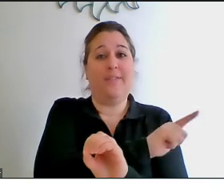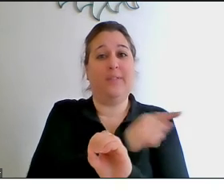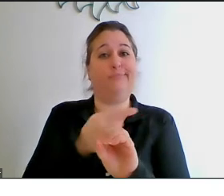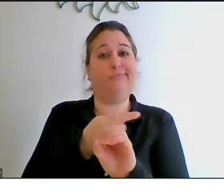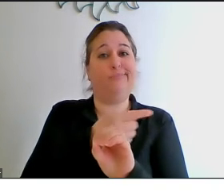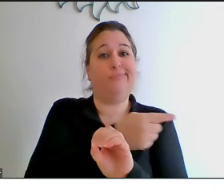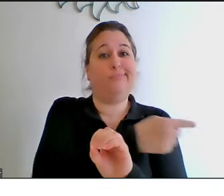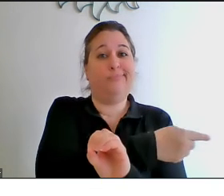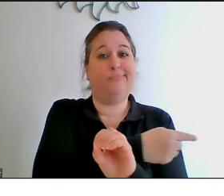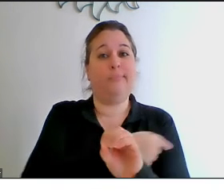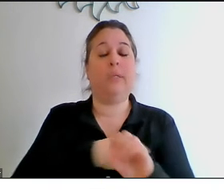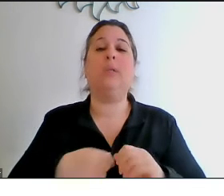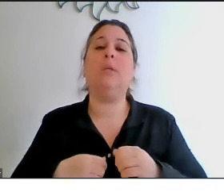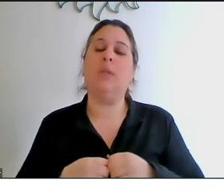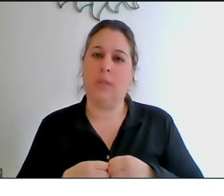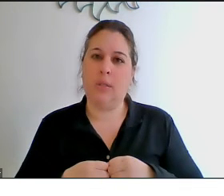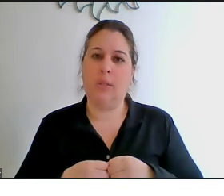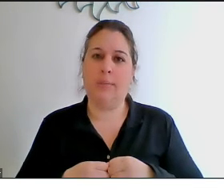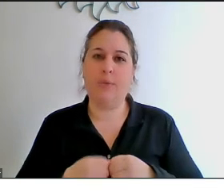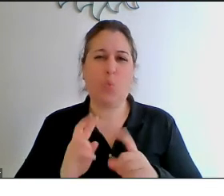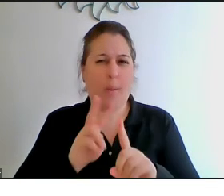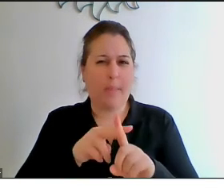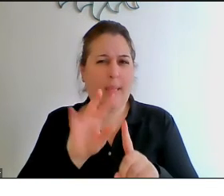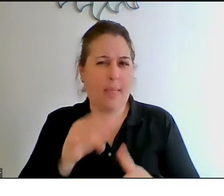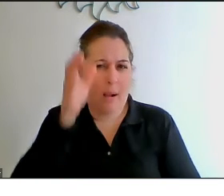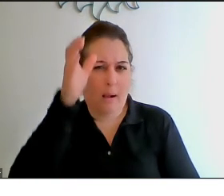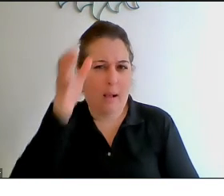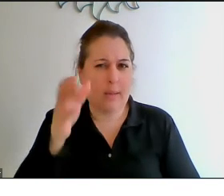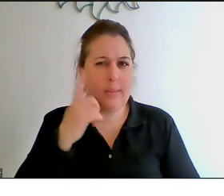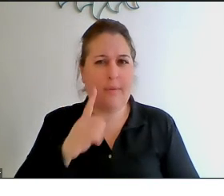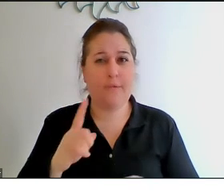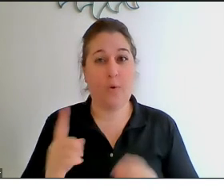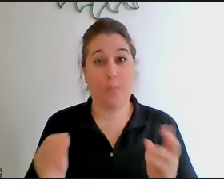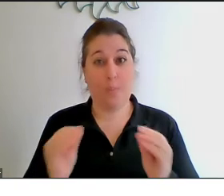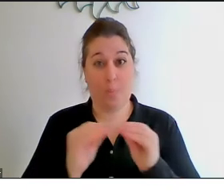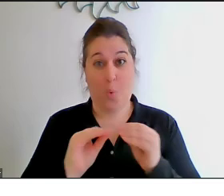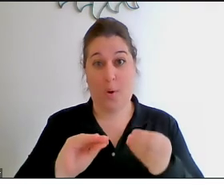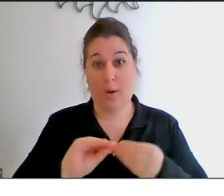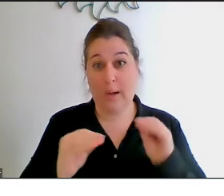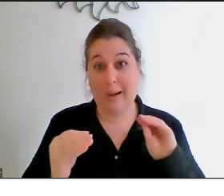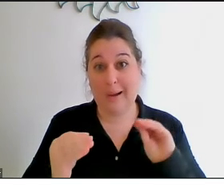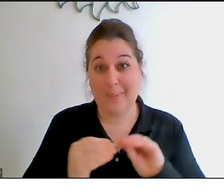So let's use this understanding for other numbers.